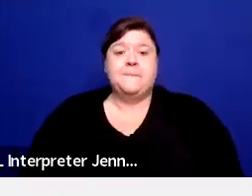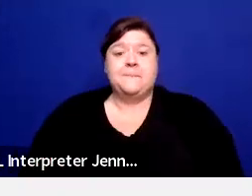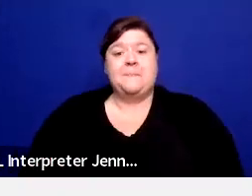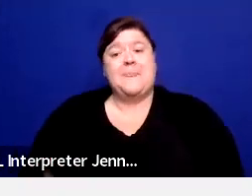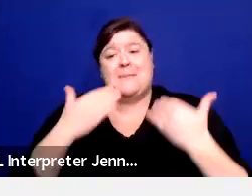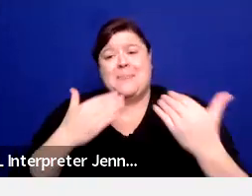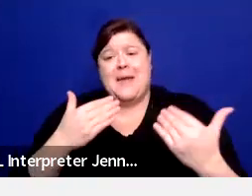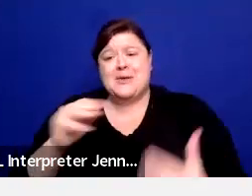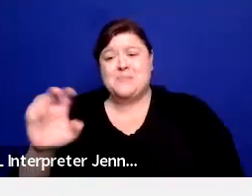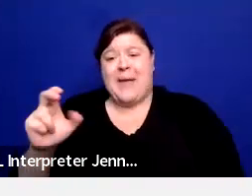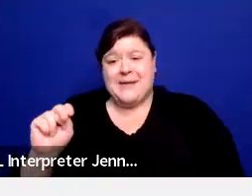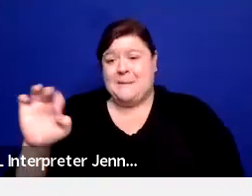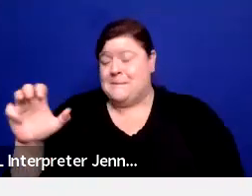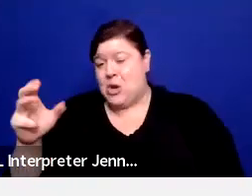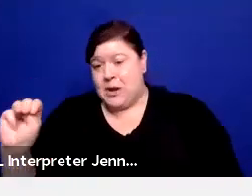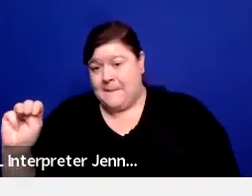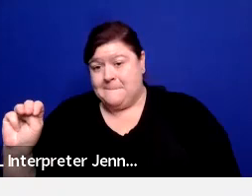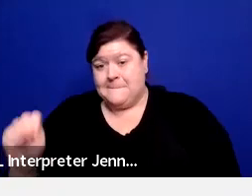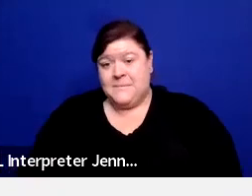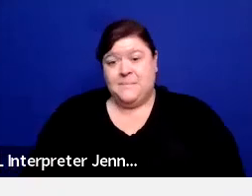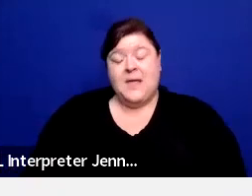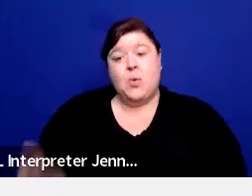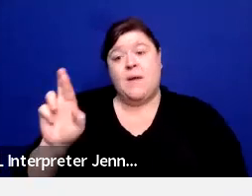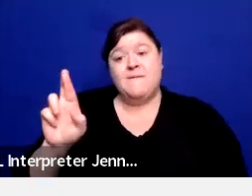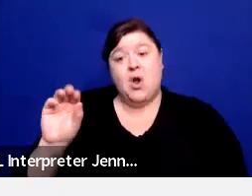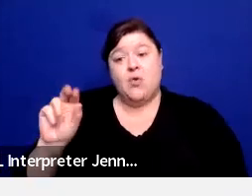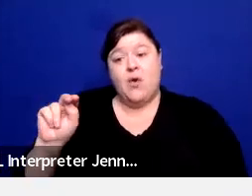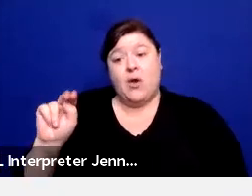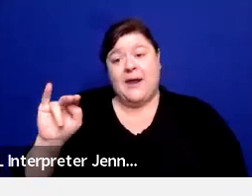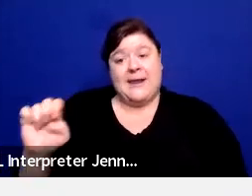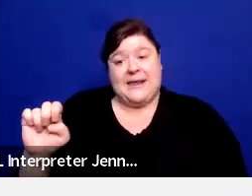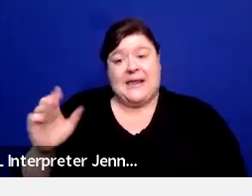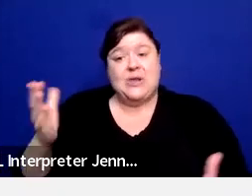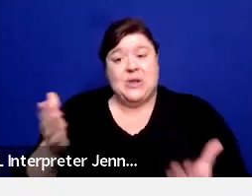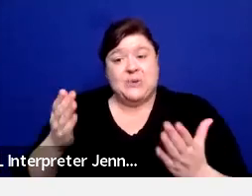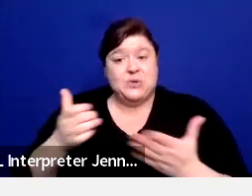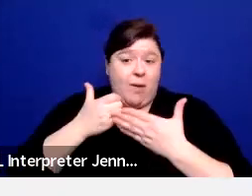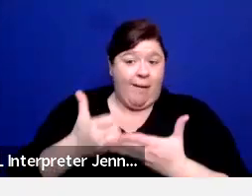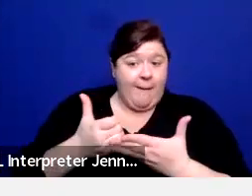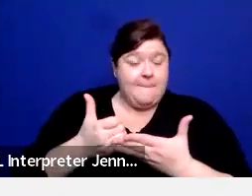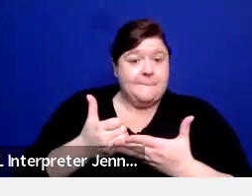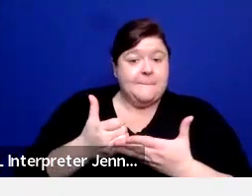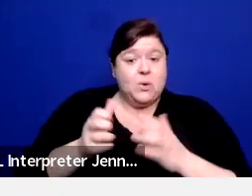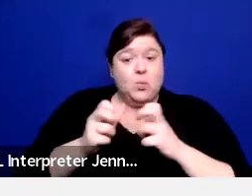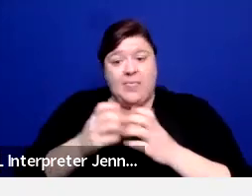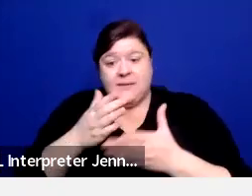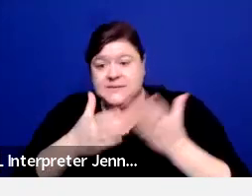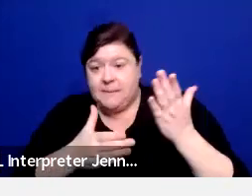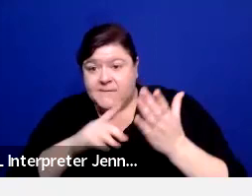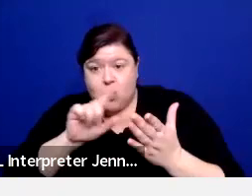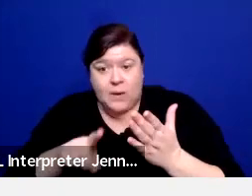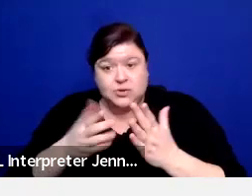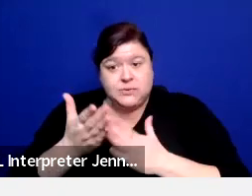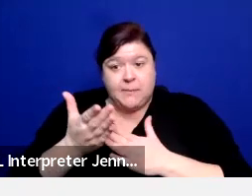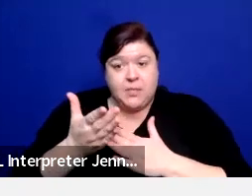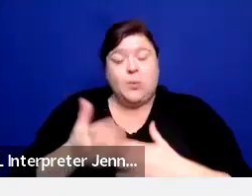Thank you, Megan, Miriam. And we have Ronnie here to help us facilitate some of the questions coming